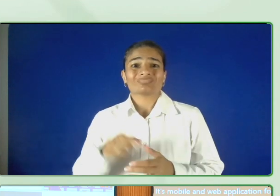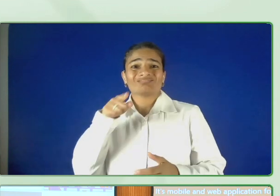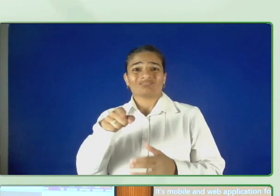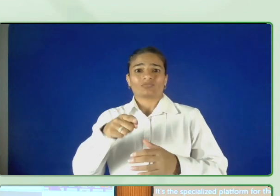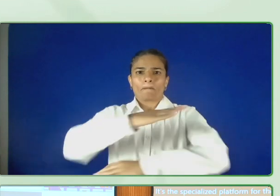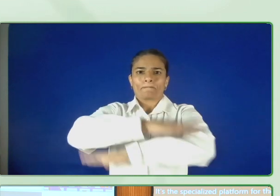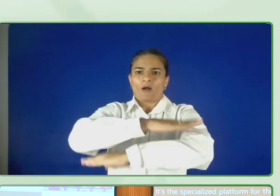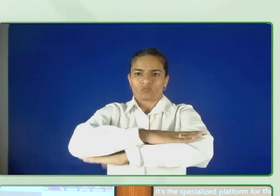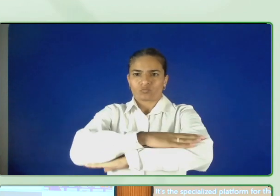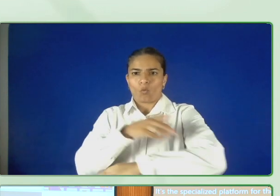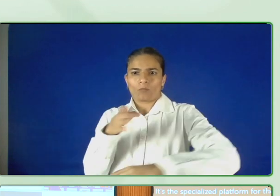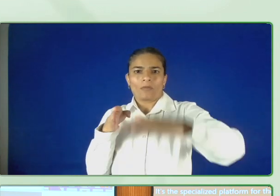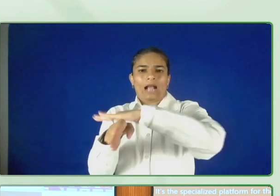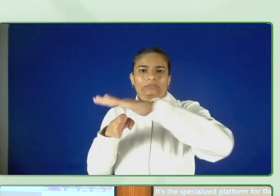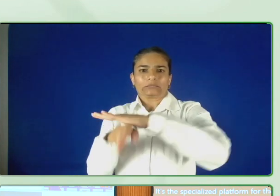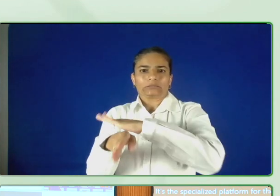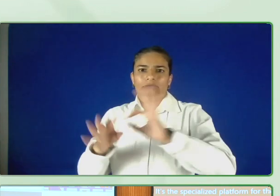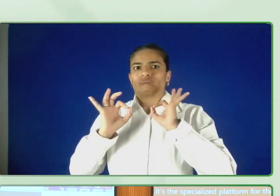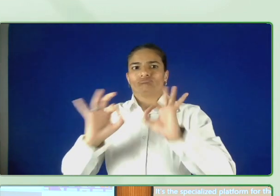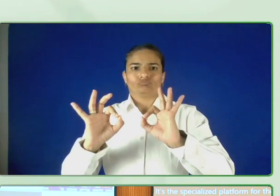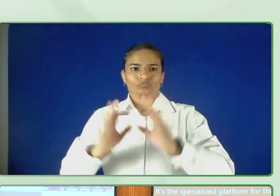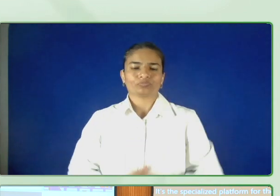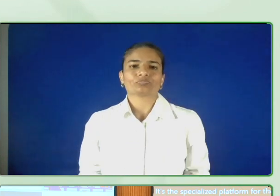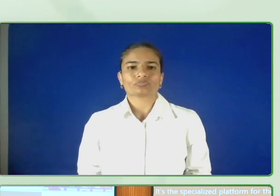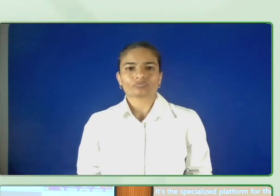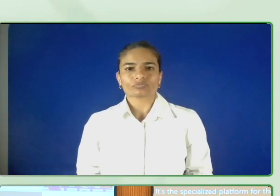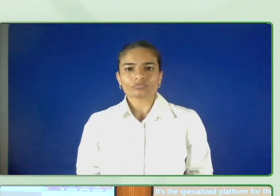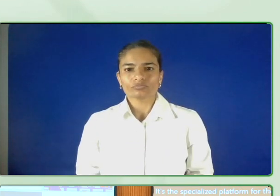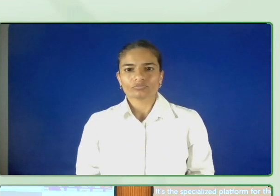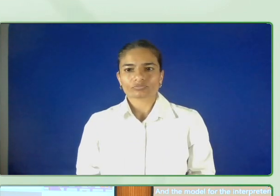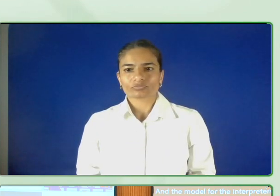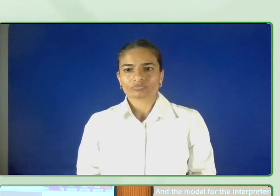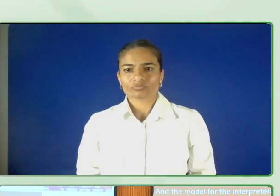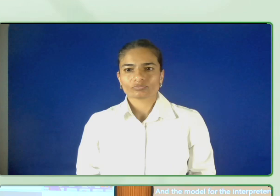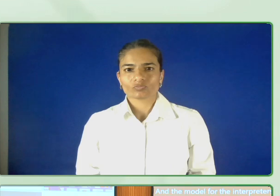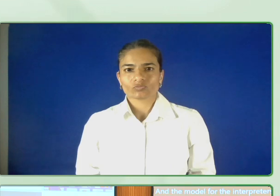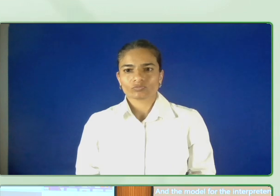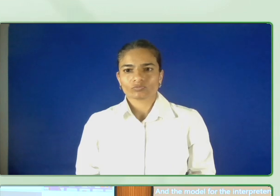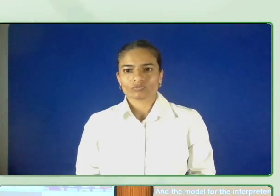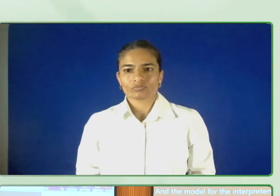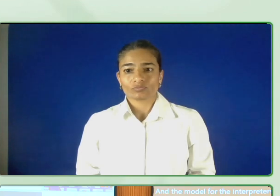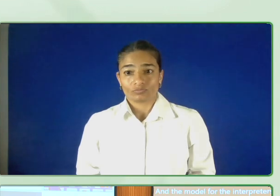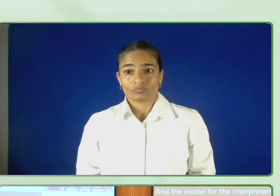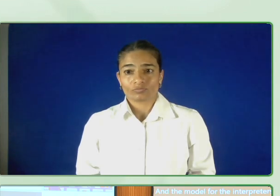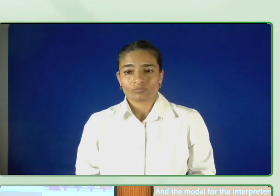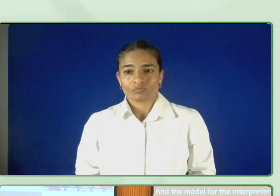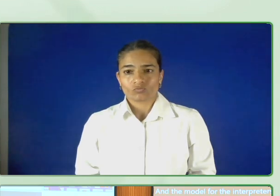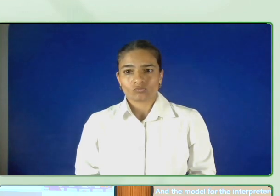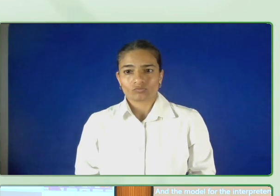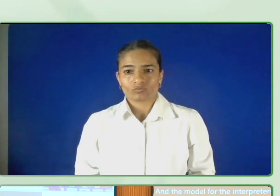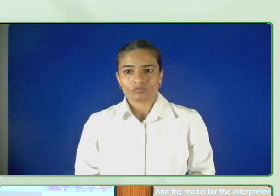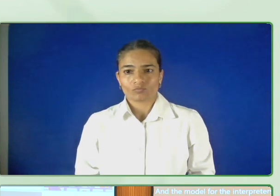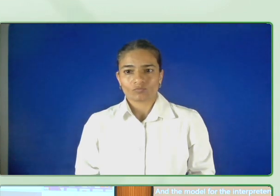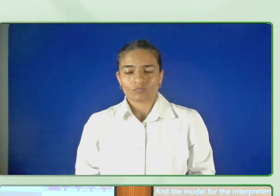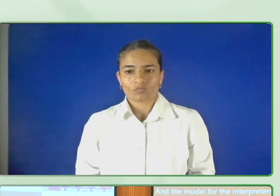the interpreters and administrators. We bring multiple benefits to the deaf people around the world. One